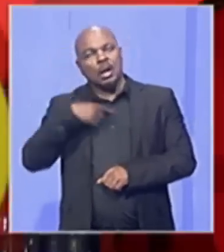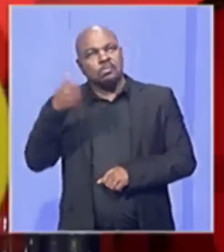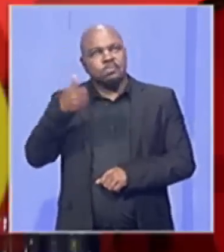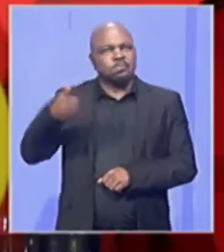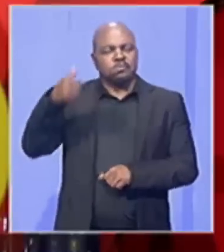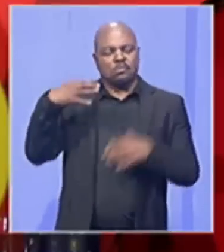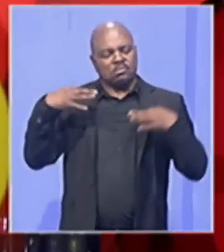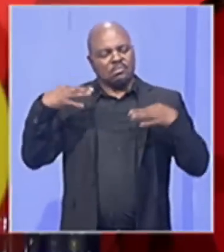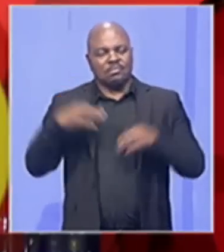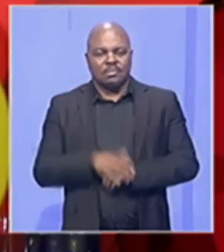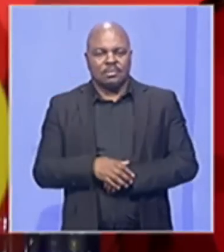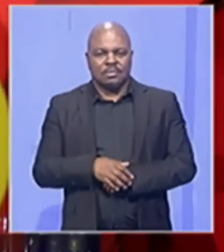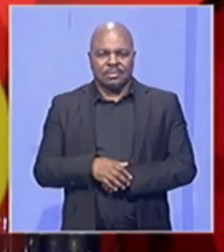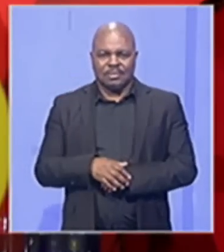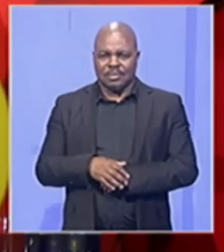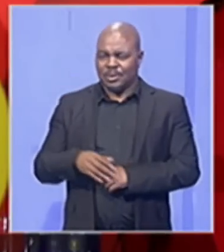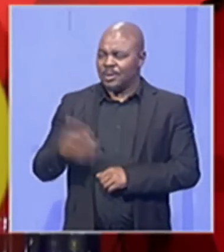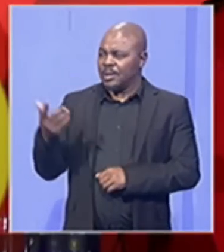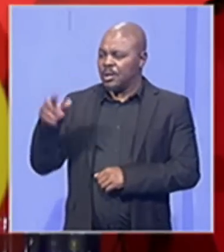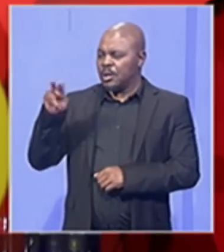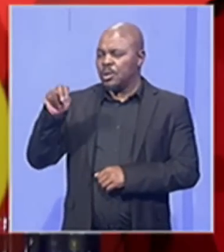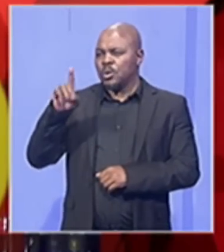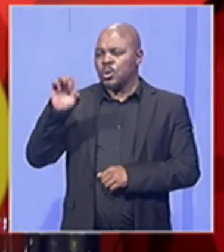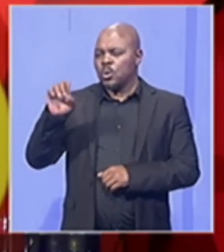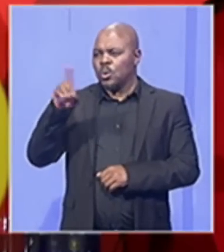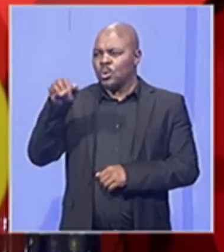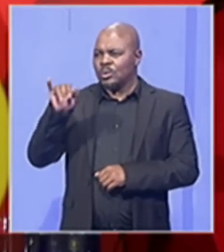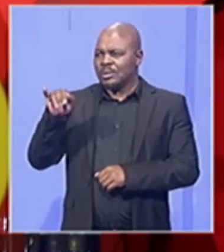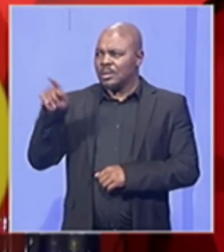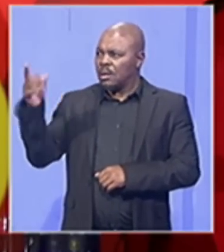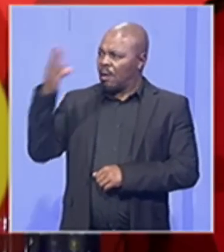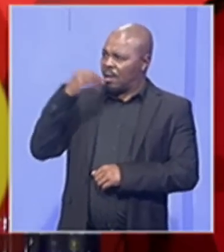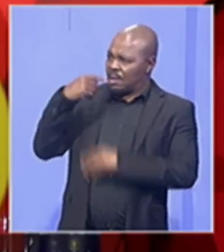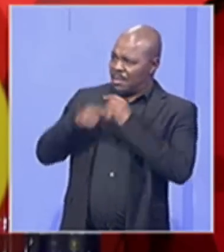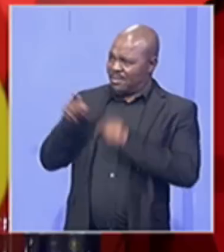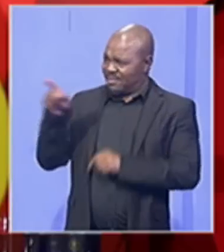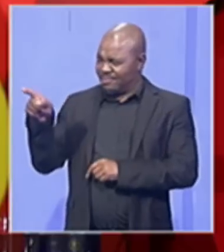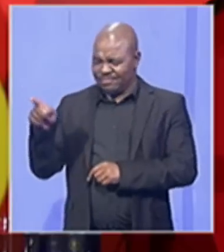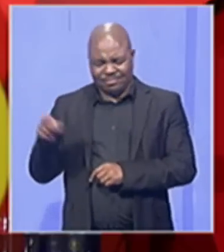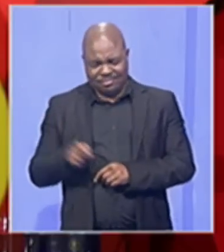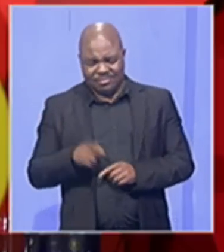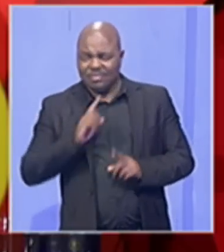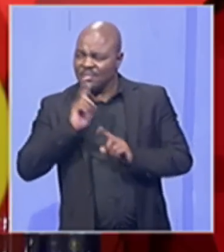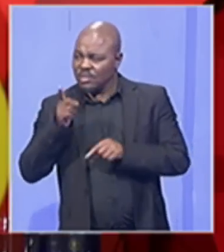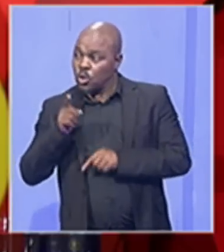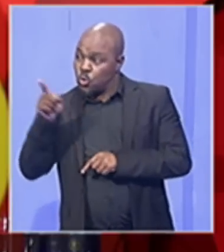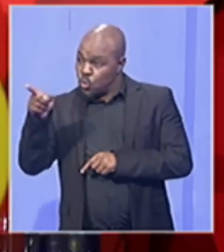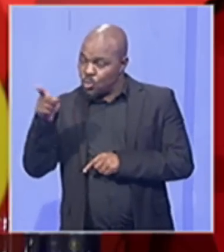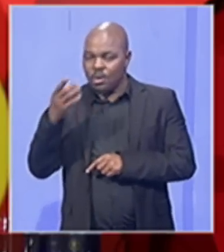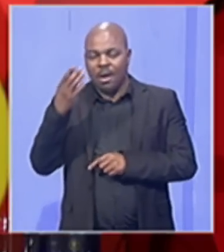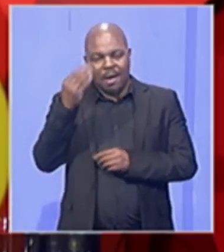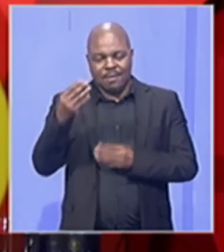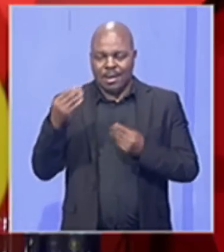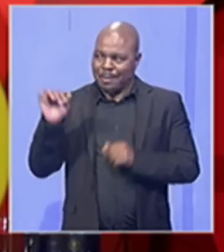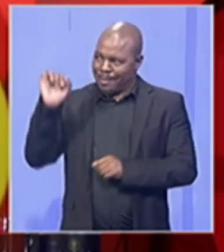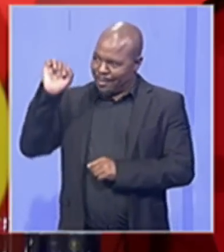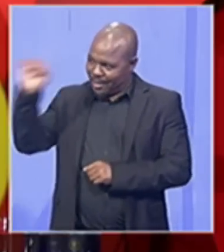not going to answer the question about Mbuiseni Ndlozi. You've got his number and some of you talk to him, call